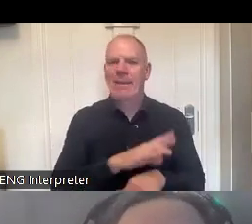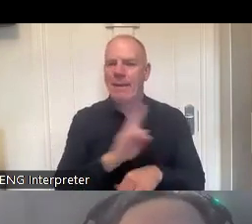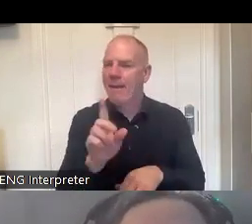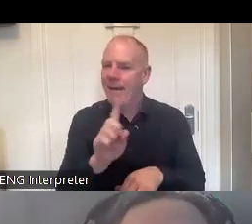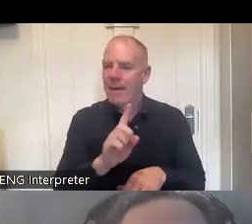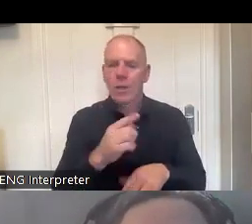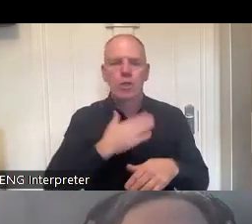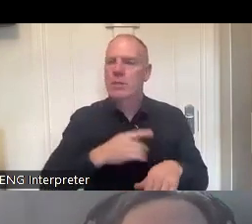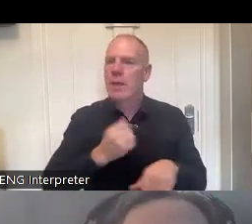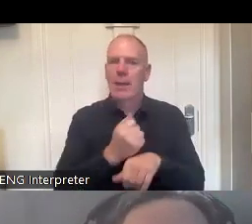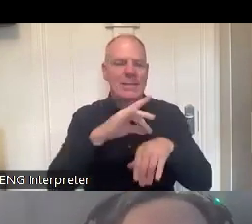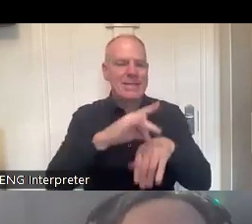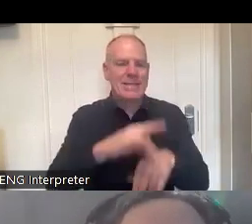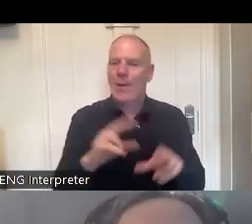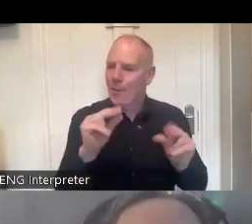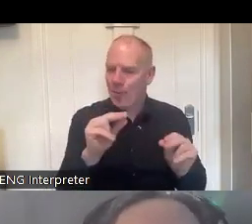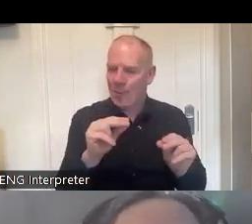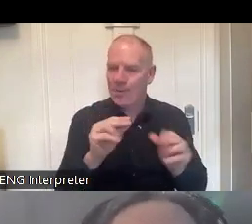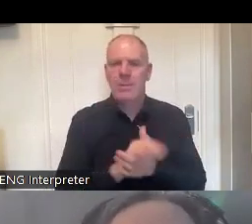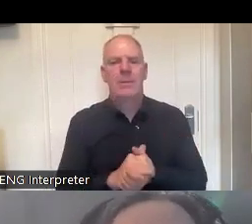the WHO have given us.